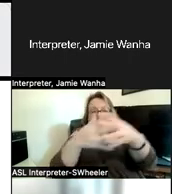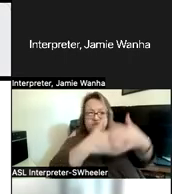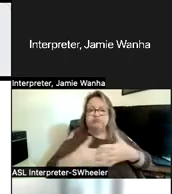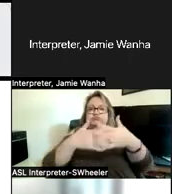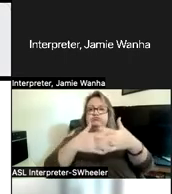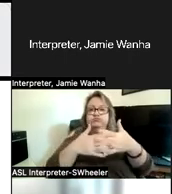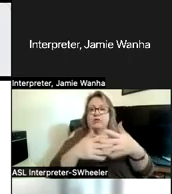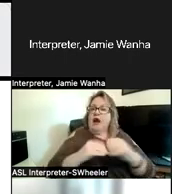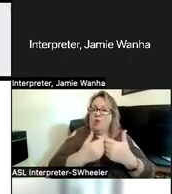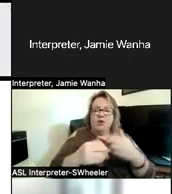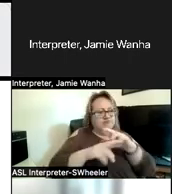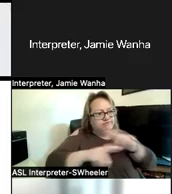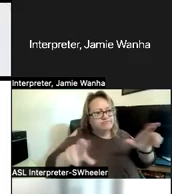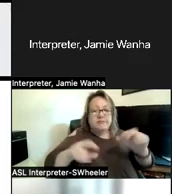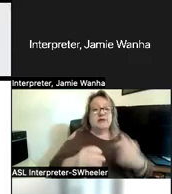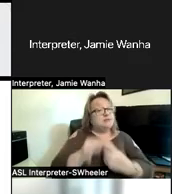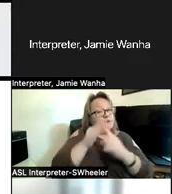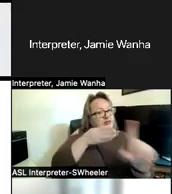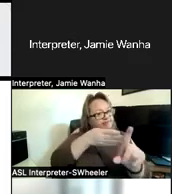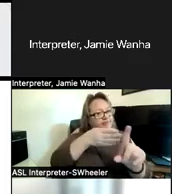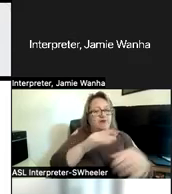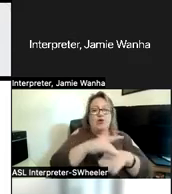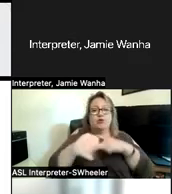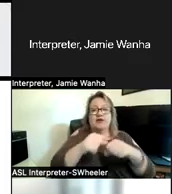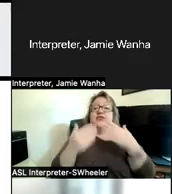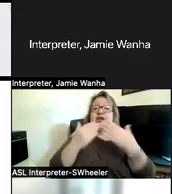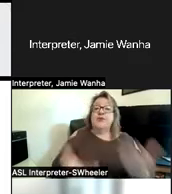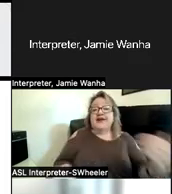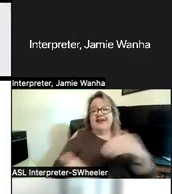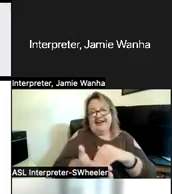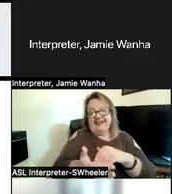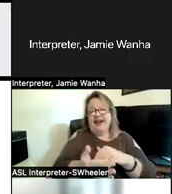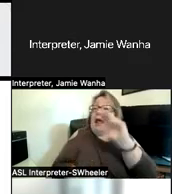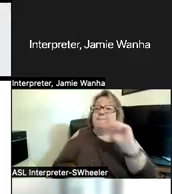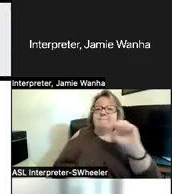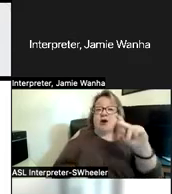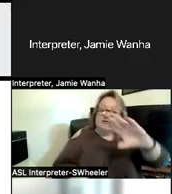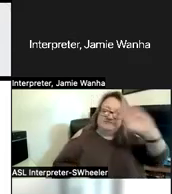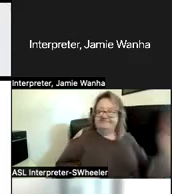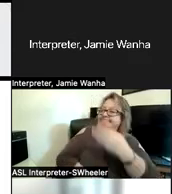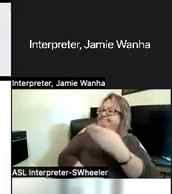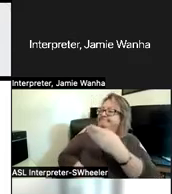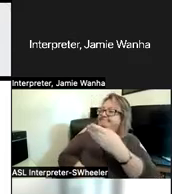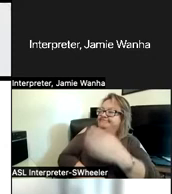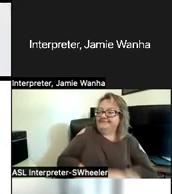on our preparedness, especially earthquake preparedness. So thank you again, everybody. And Mark, back to you.